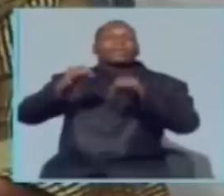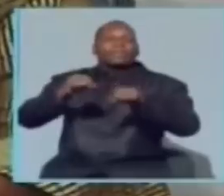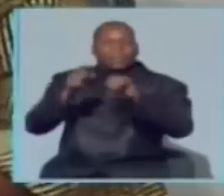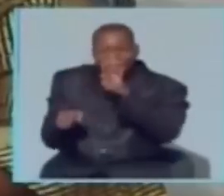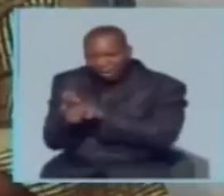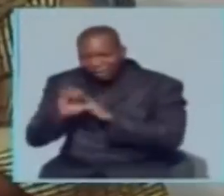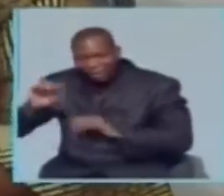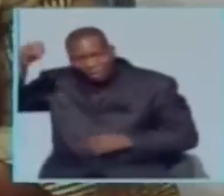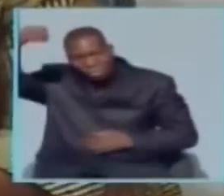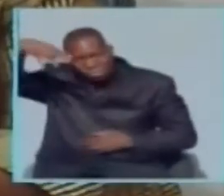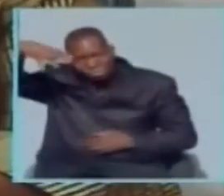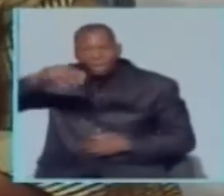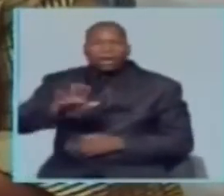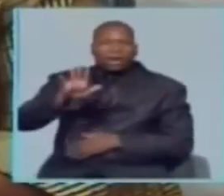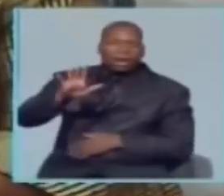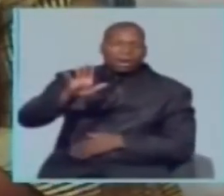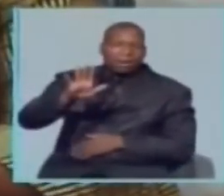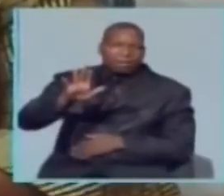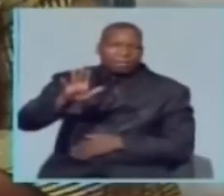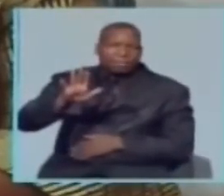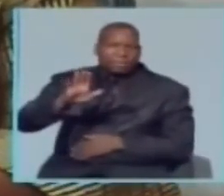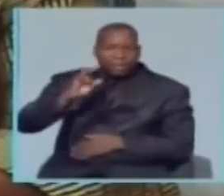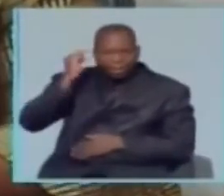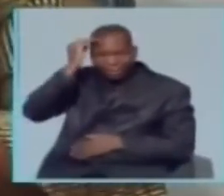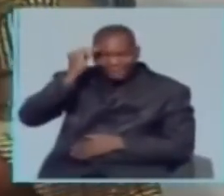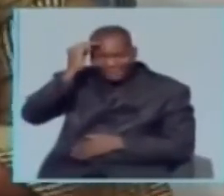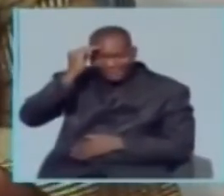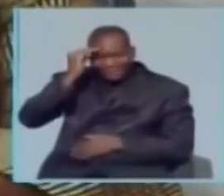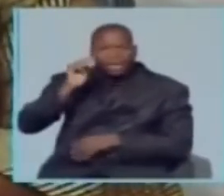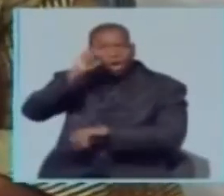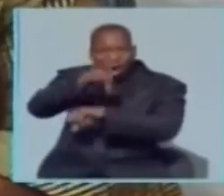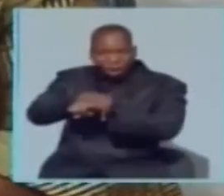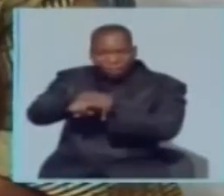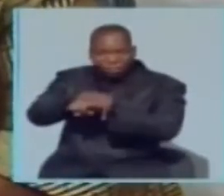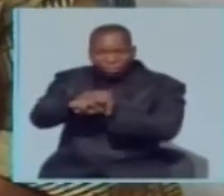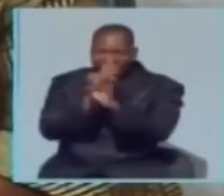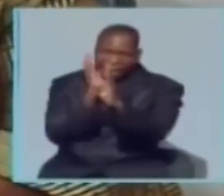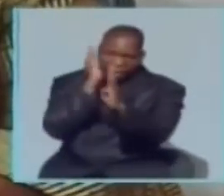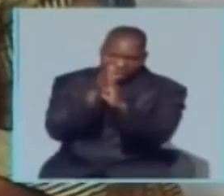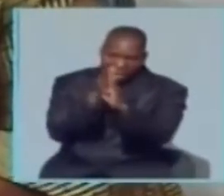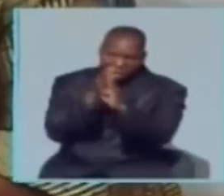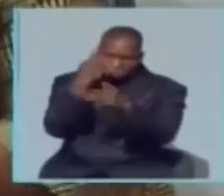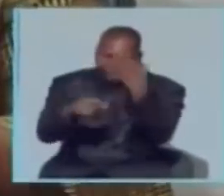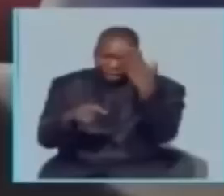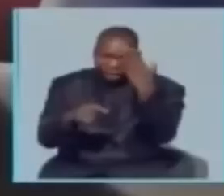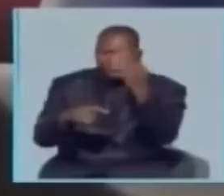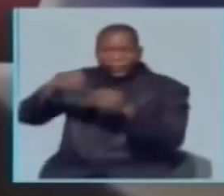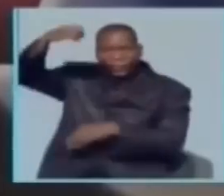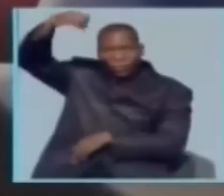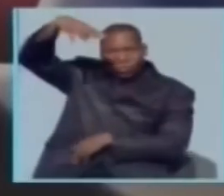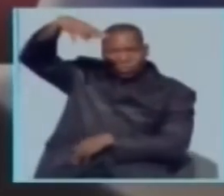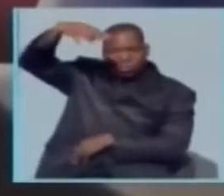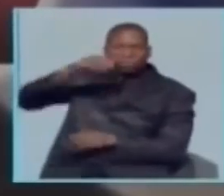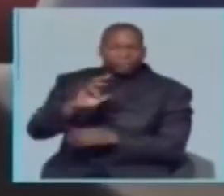we are seeing. In fact, in terms of the projects that the ministry is directly looking at in solar, we've said government is not